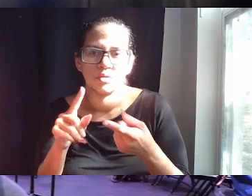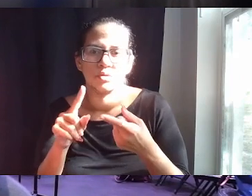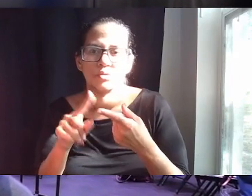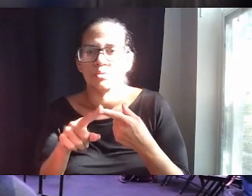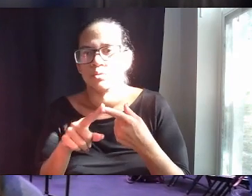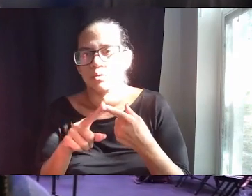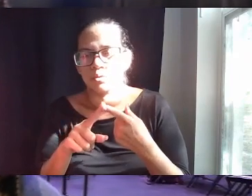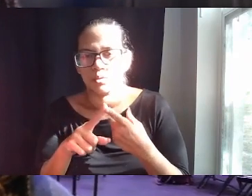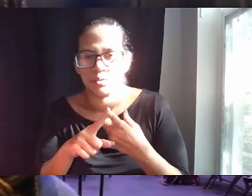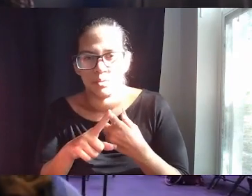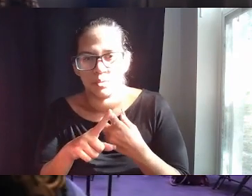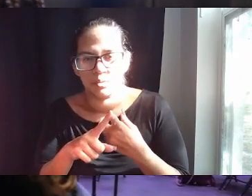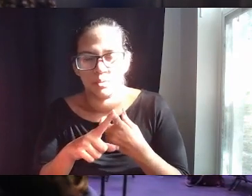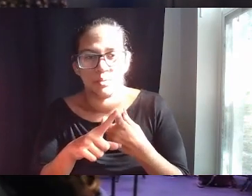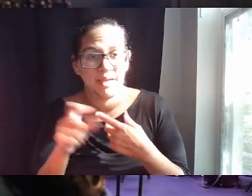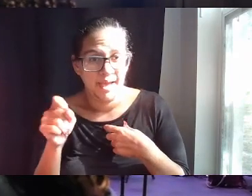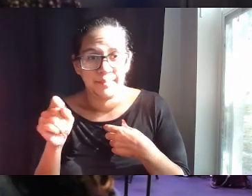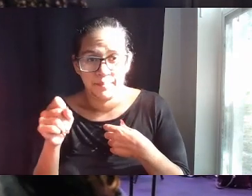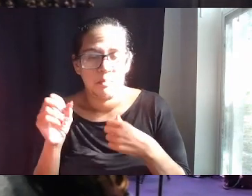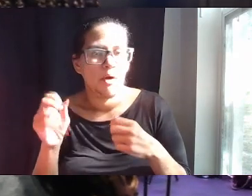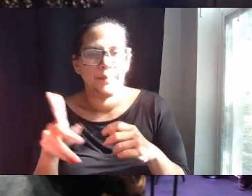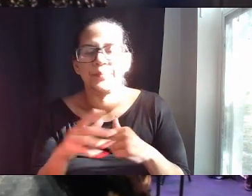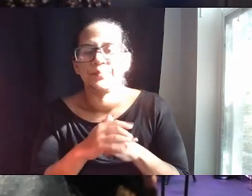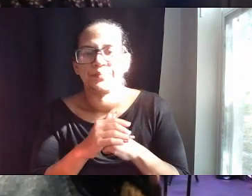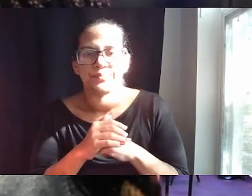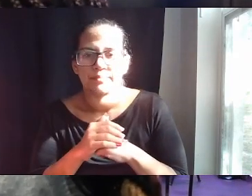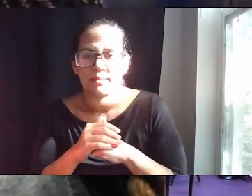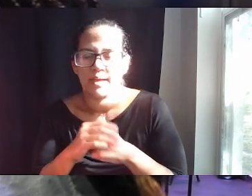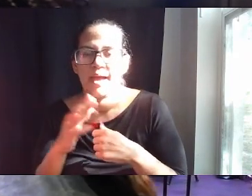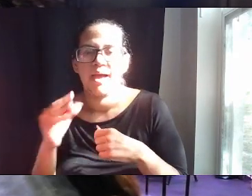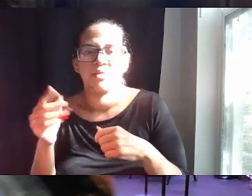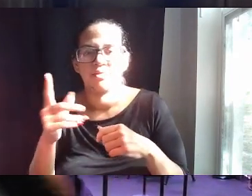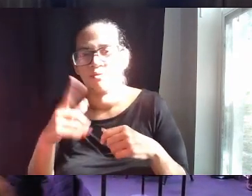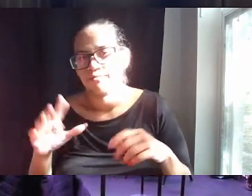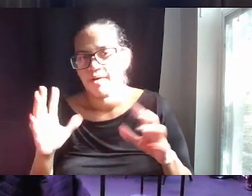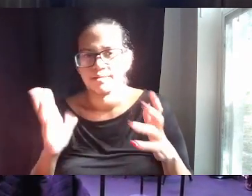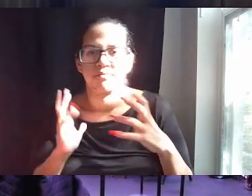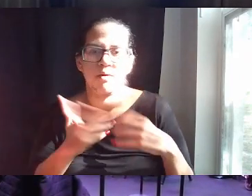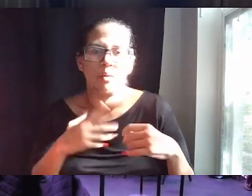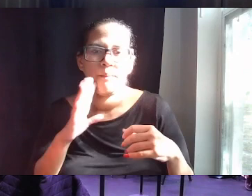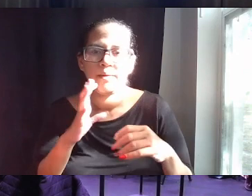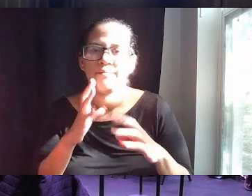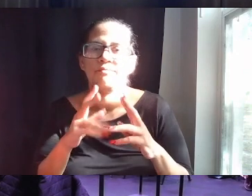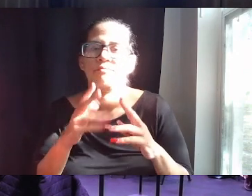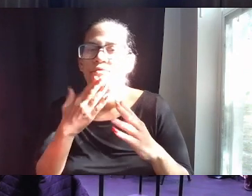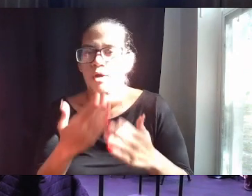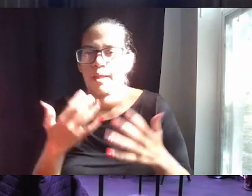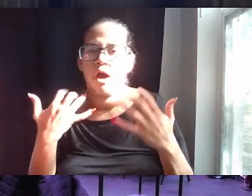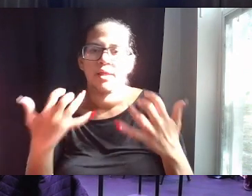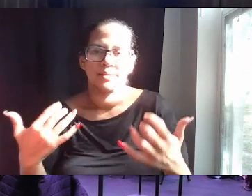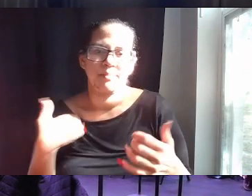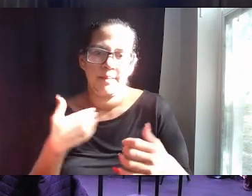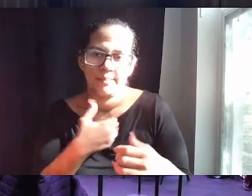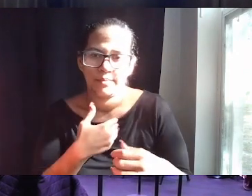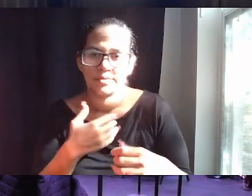Yeah? Okay. And the rest of us are being really good audience members, aren't we?